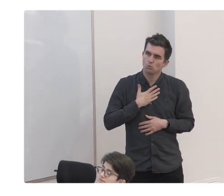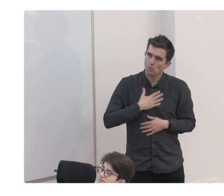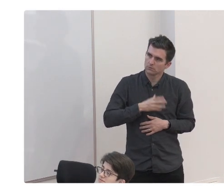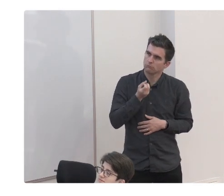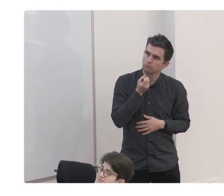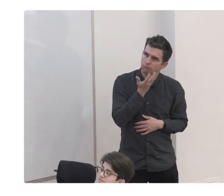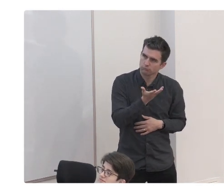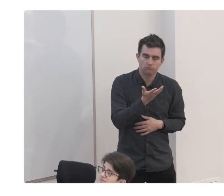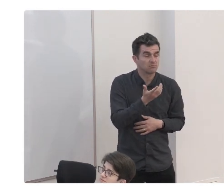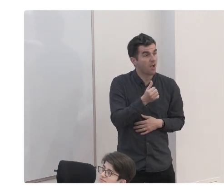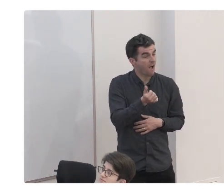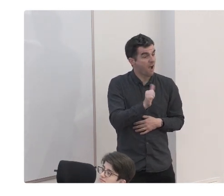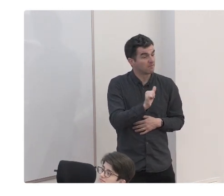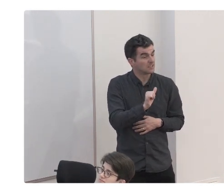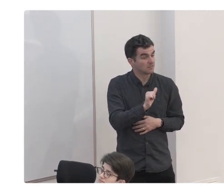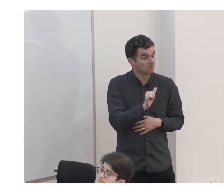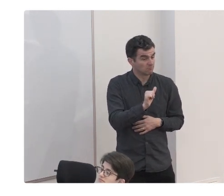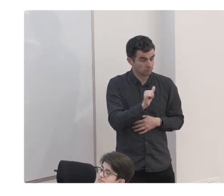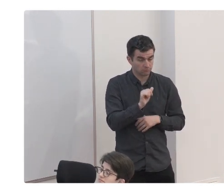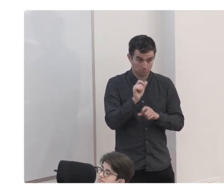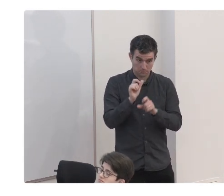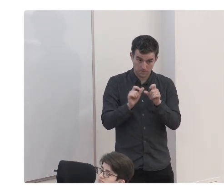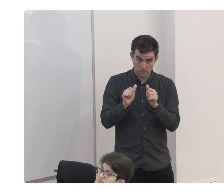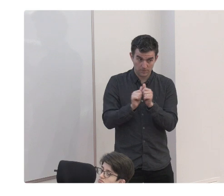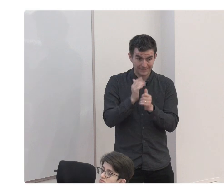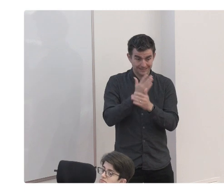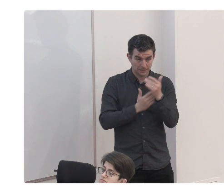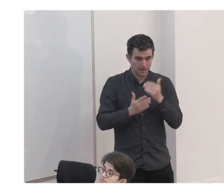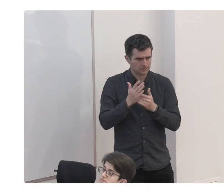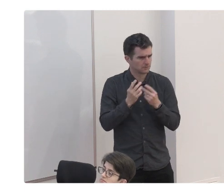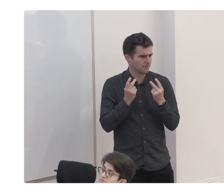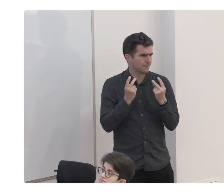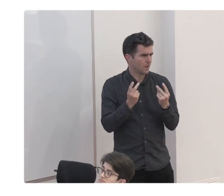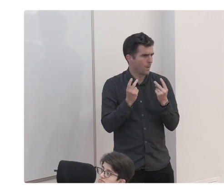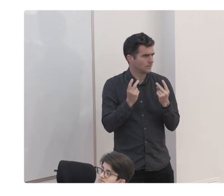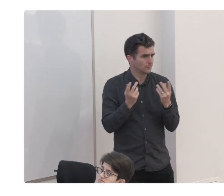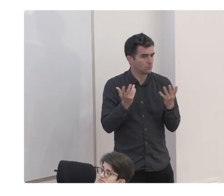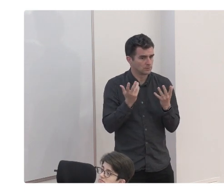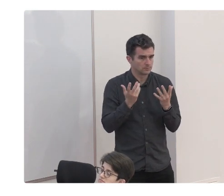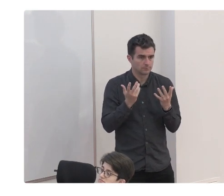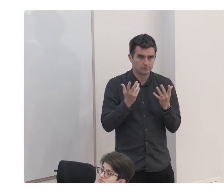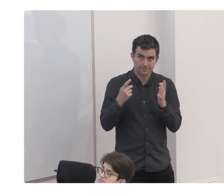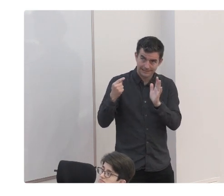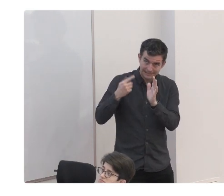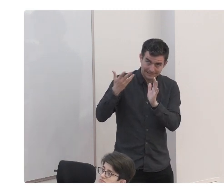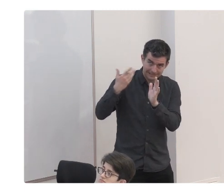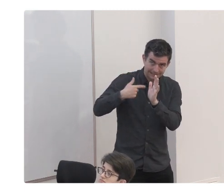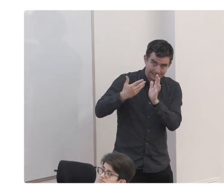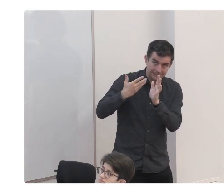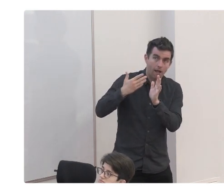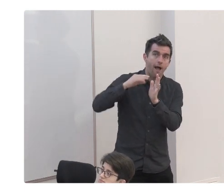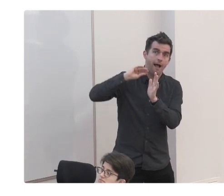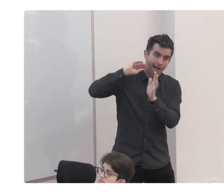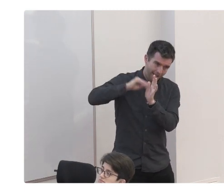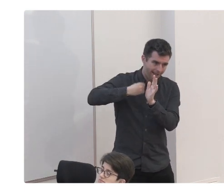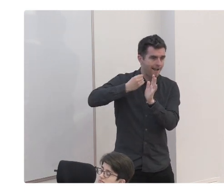tried, we had a rule and regular kind of the law for the privilege and the rights of people with disability in Afghanistan.